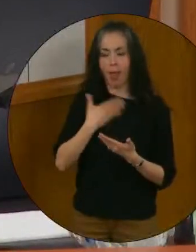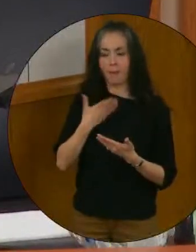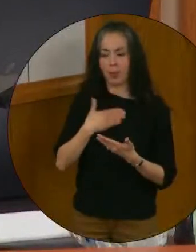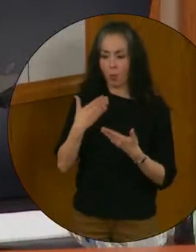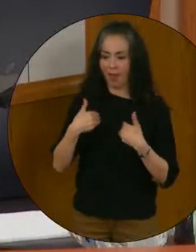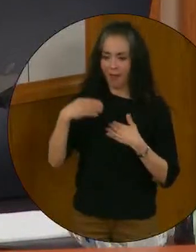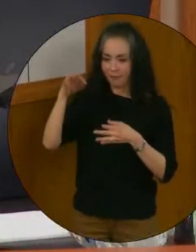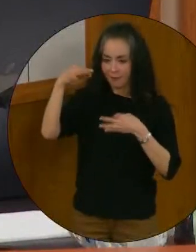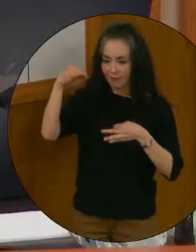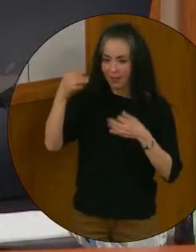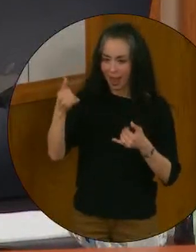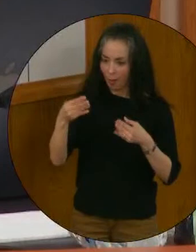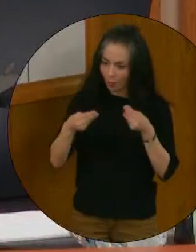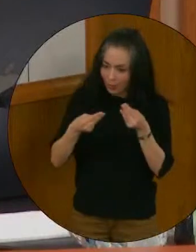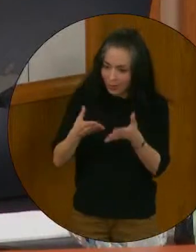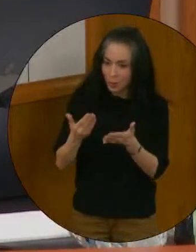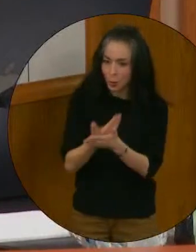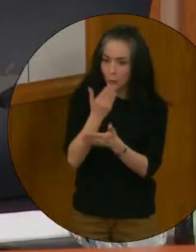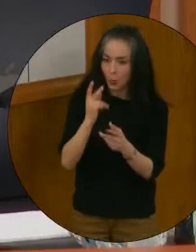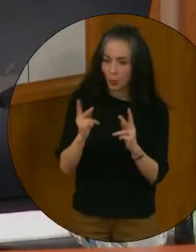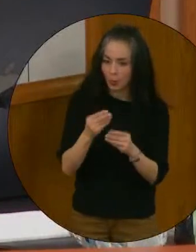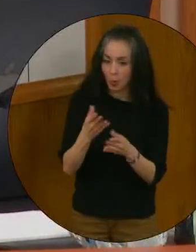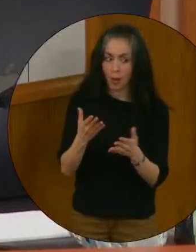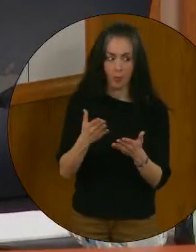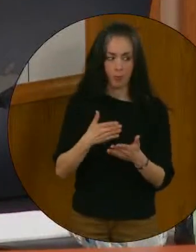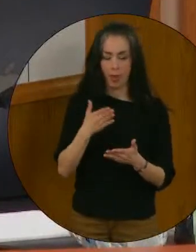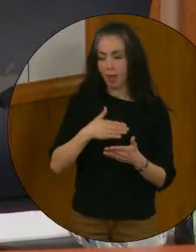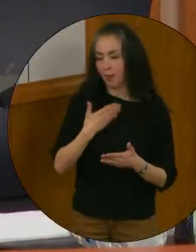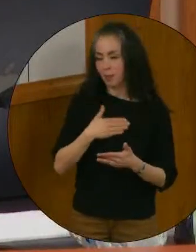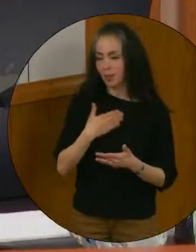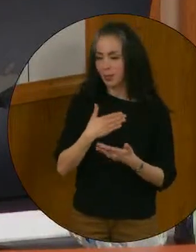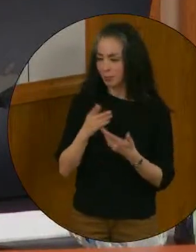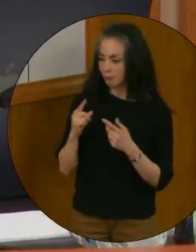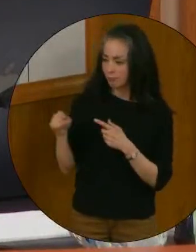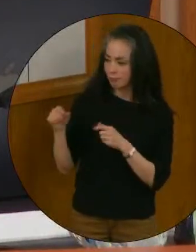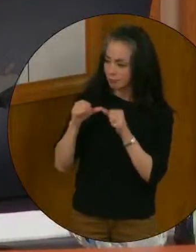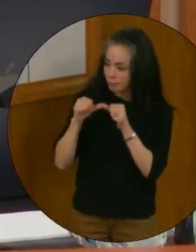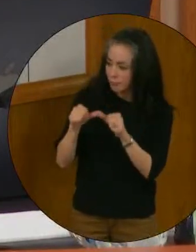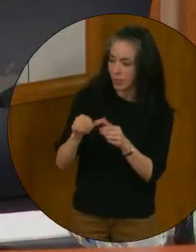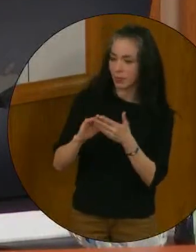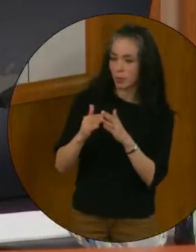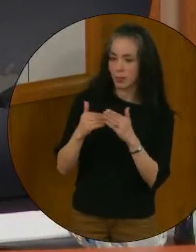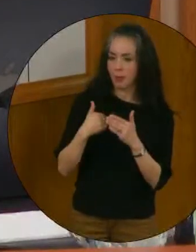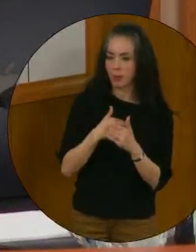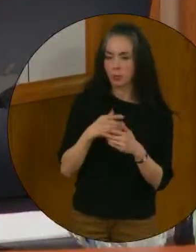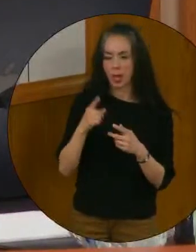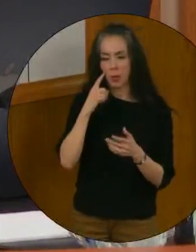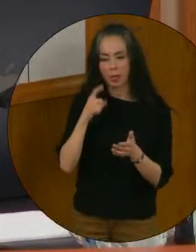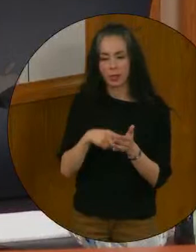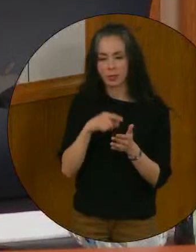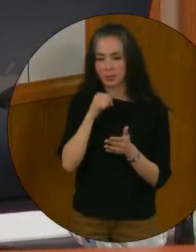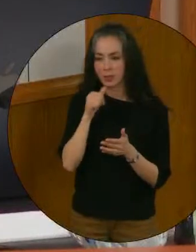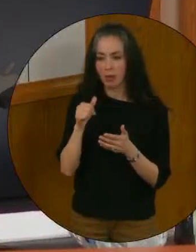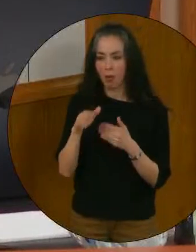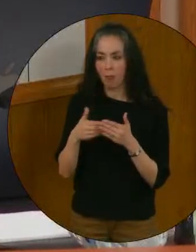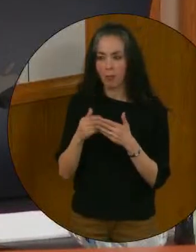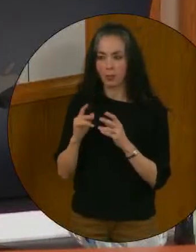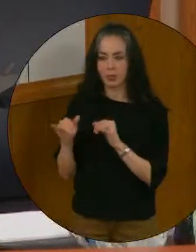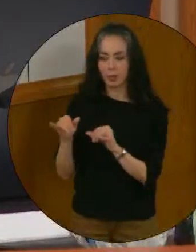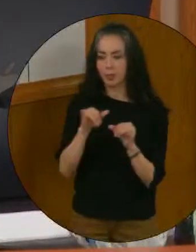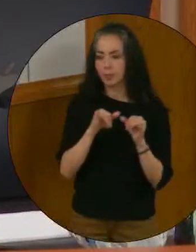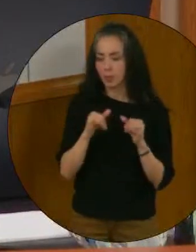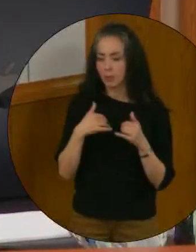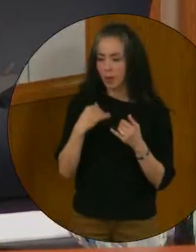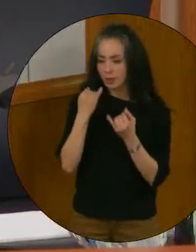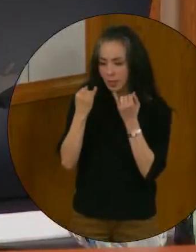fortunate that I have some long-serving committee members, but I recognize that not everybody is in that boat, and I'm willing, I've got some ideas,